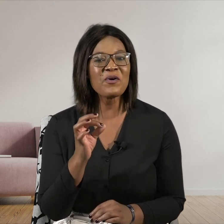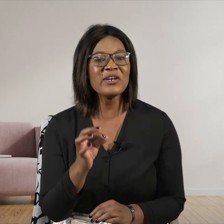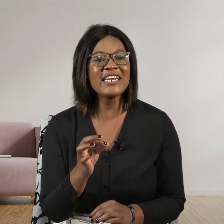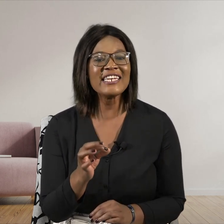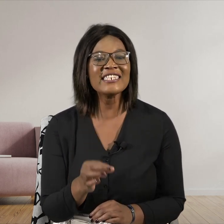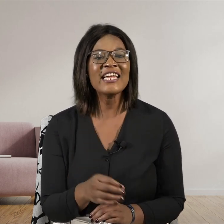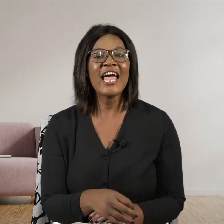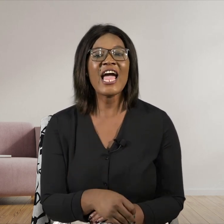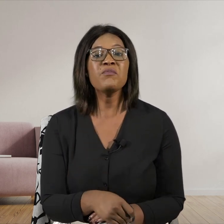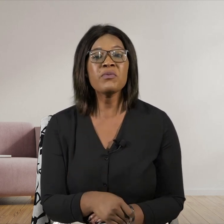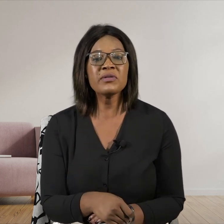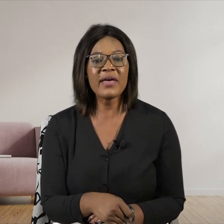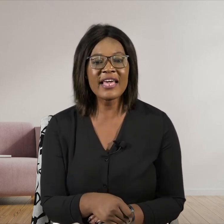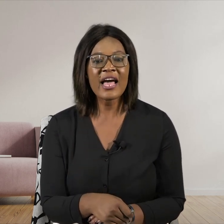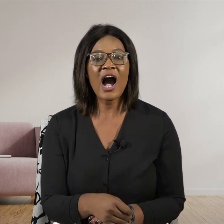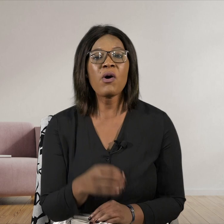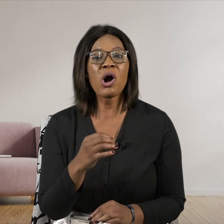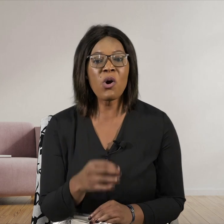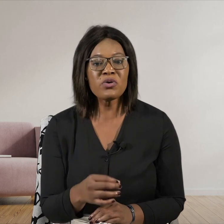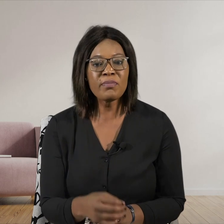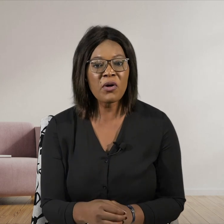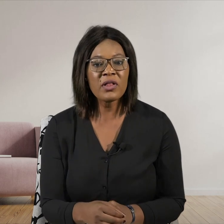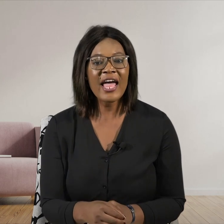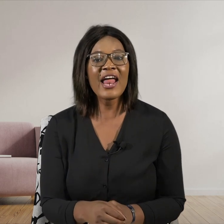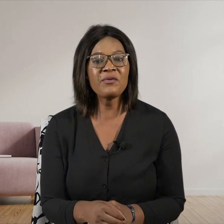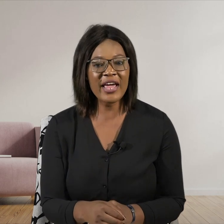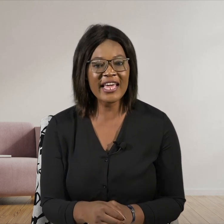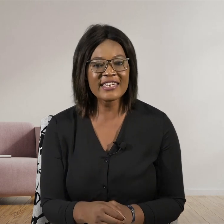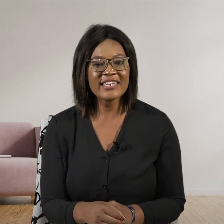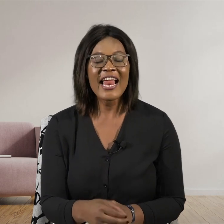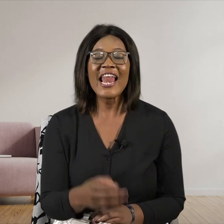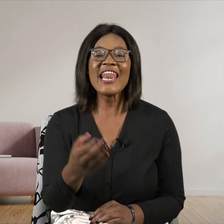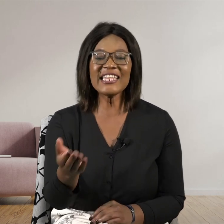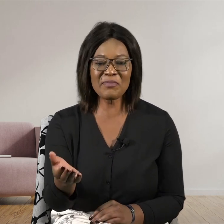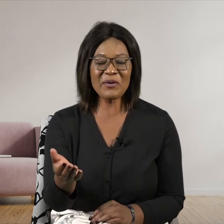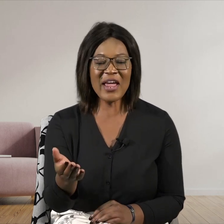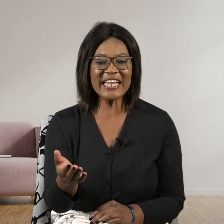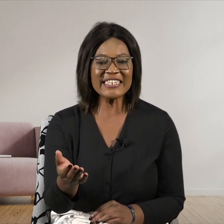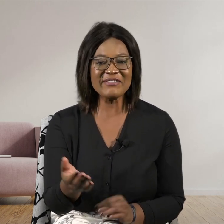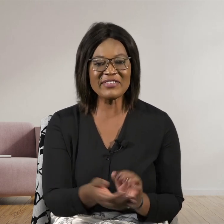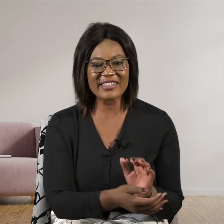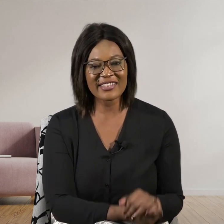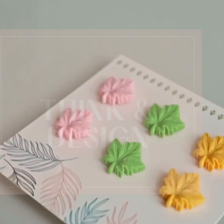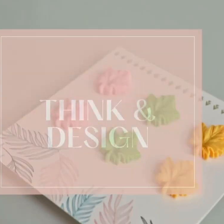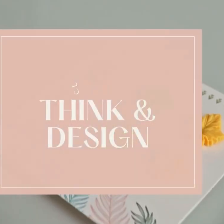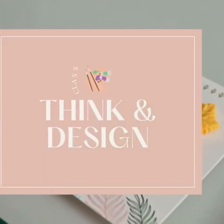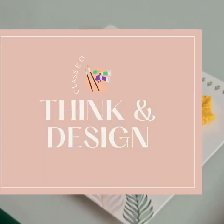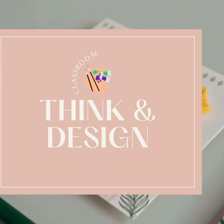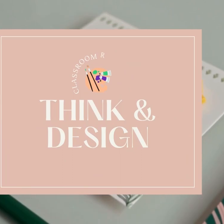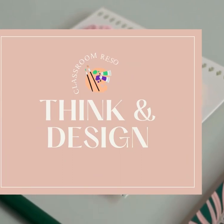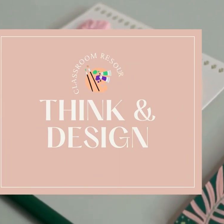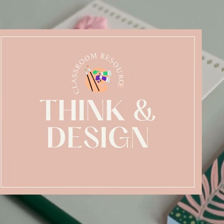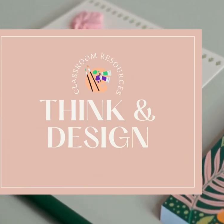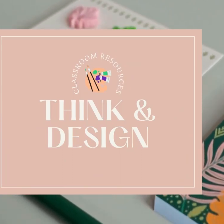hand-eye coordination, and we will make our own ball and racket. Let's be creative.